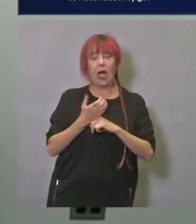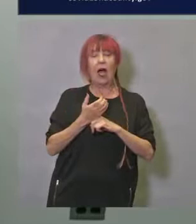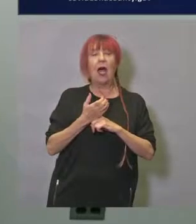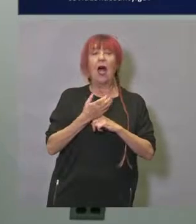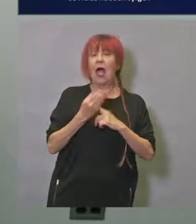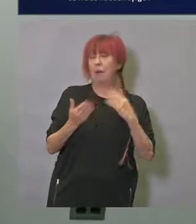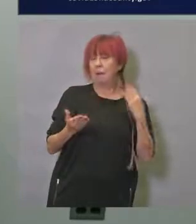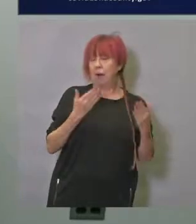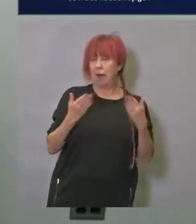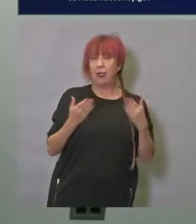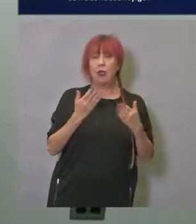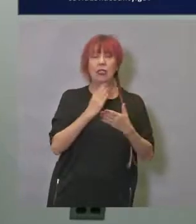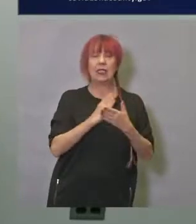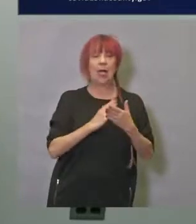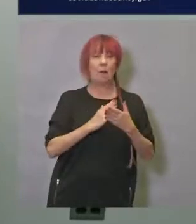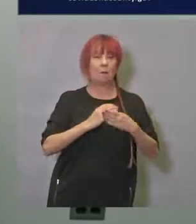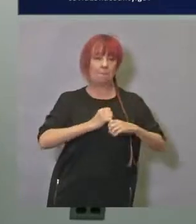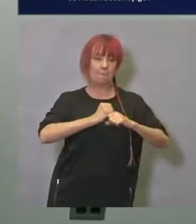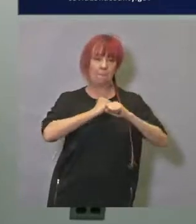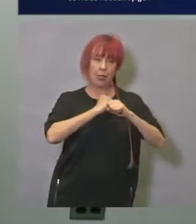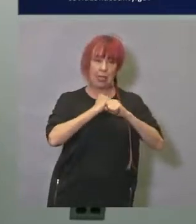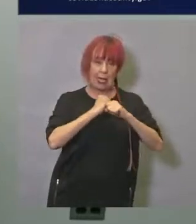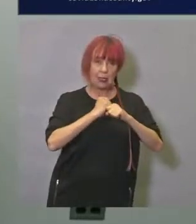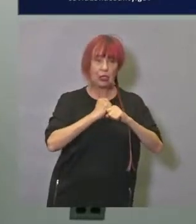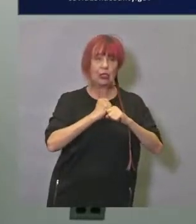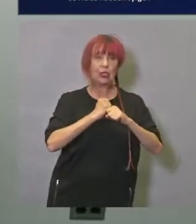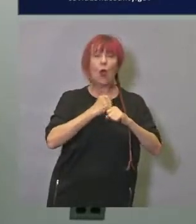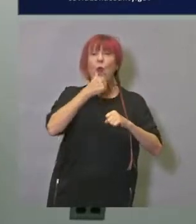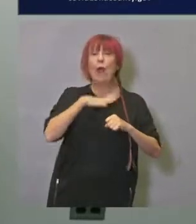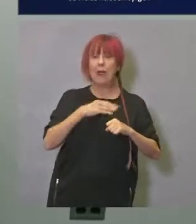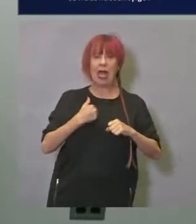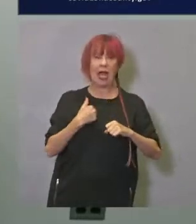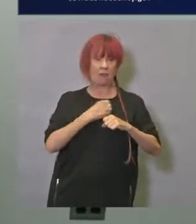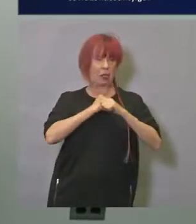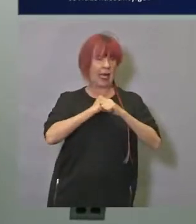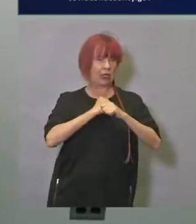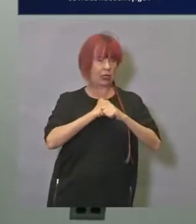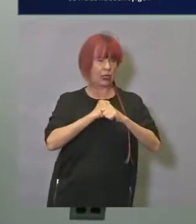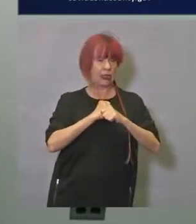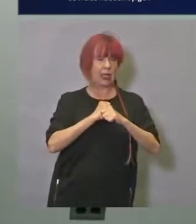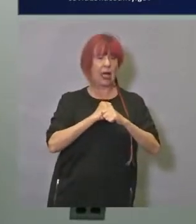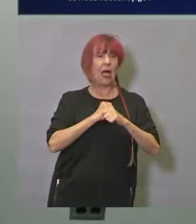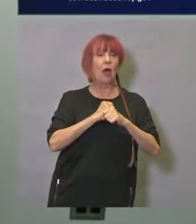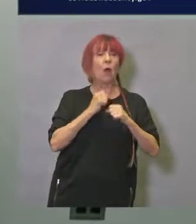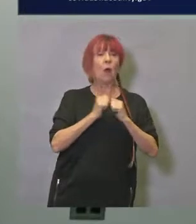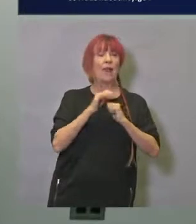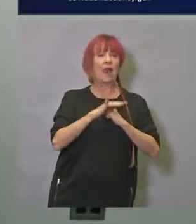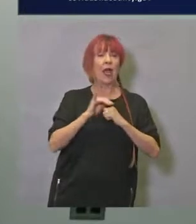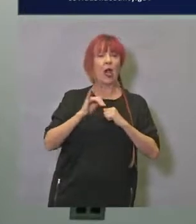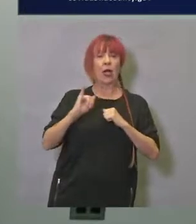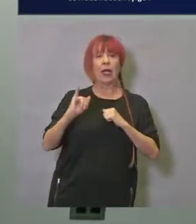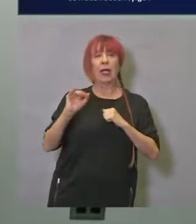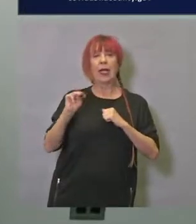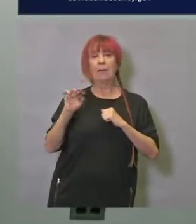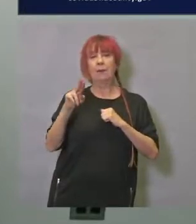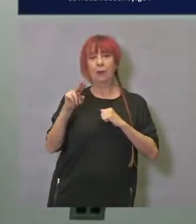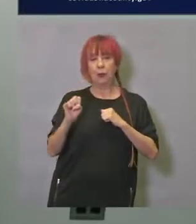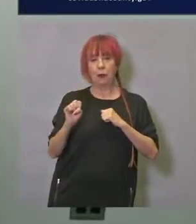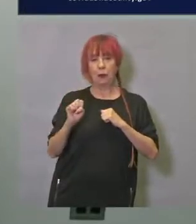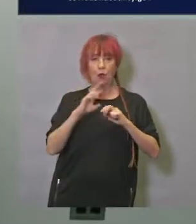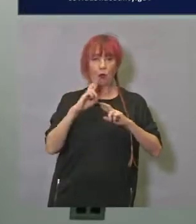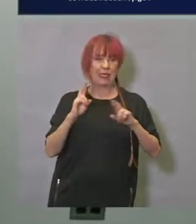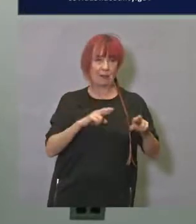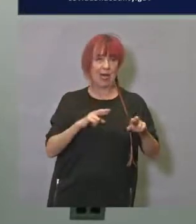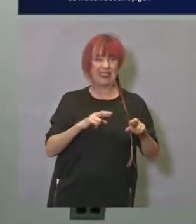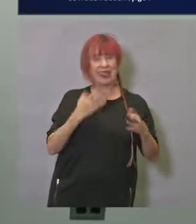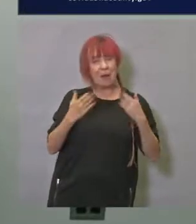be some protections that women have in terms of their immune response that are putting them at a slight